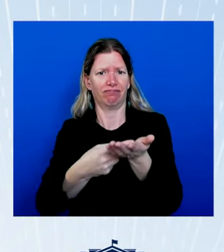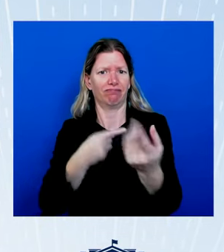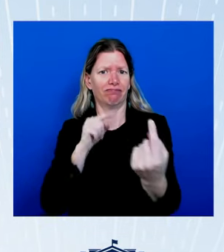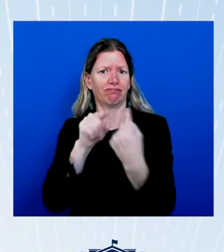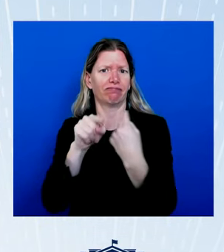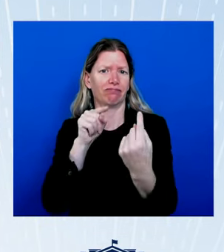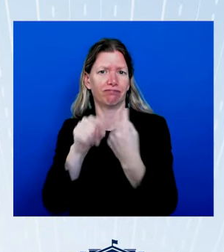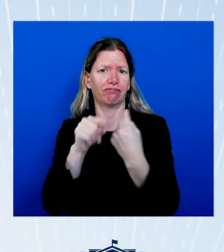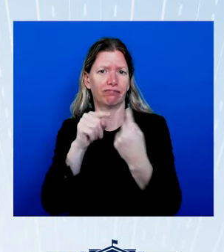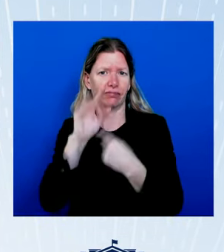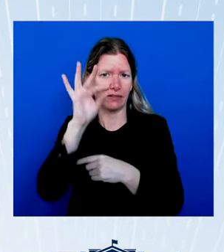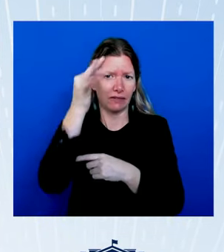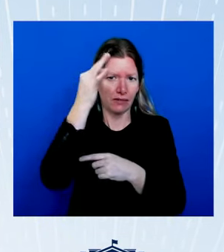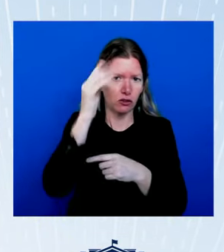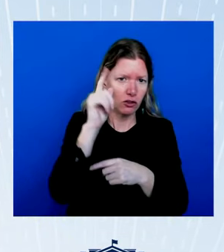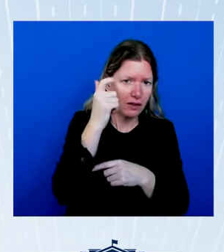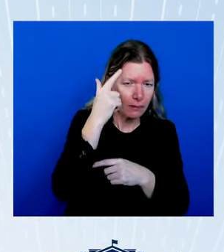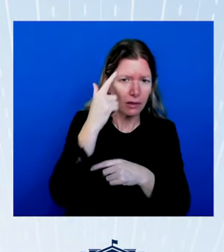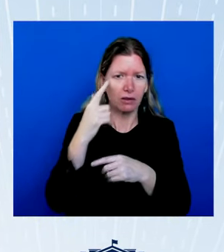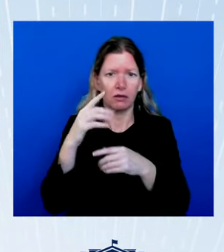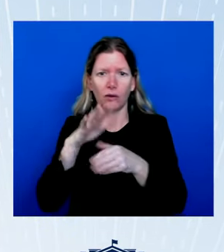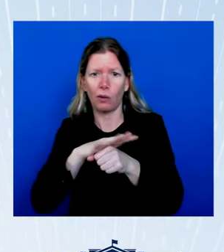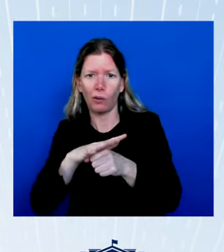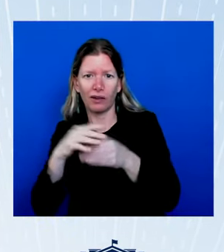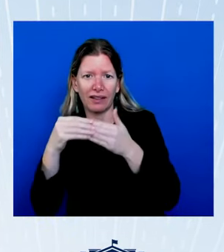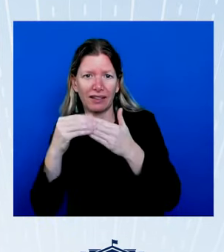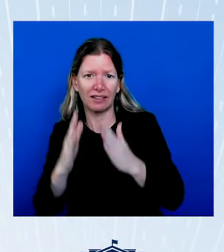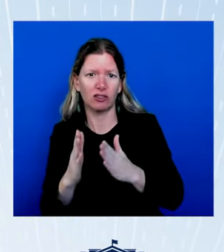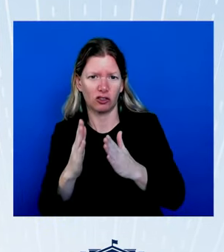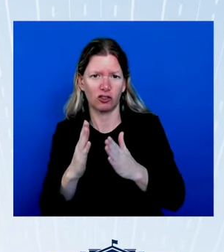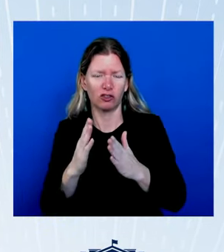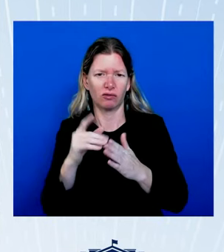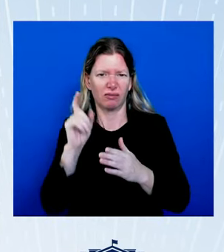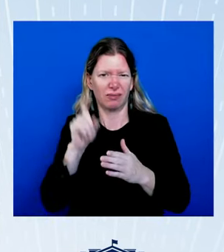humanistic, and equitable way. So thank you all.